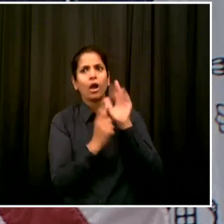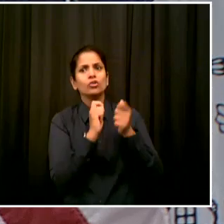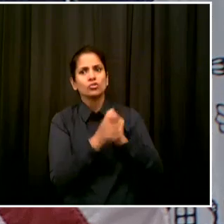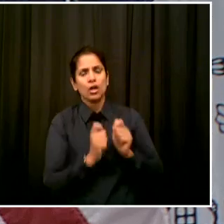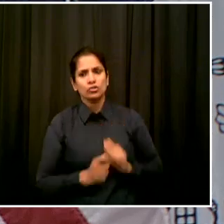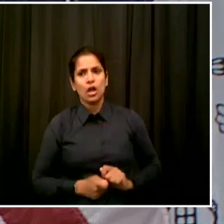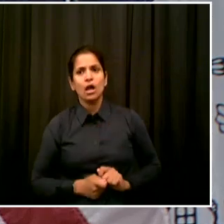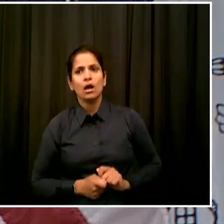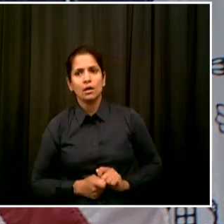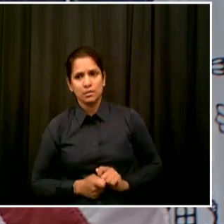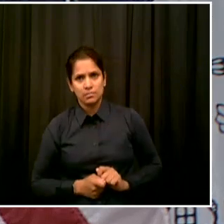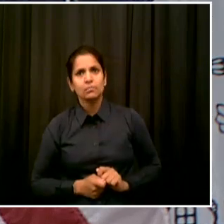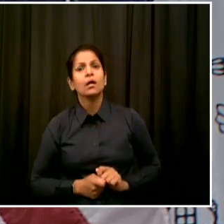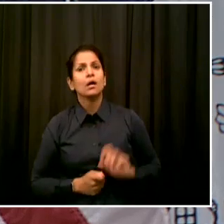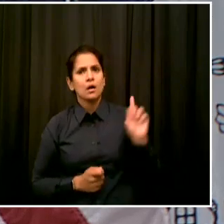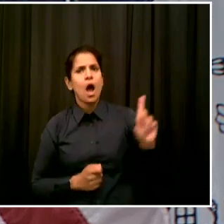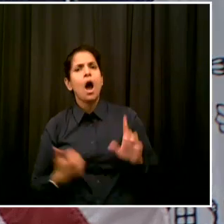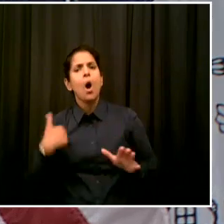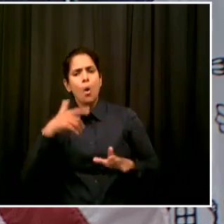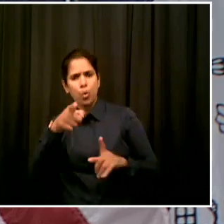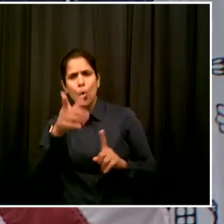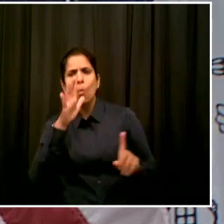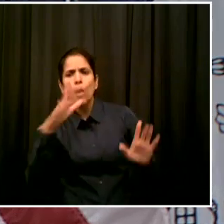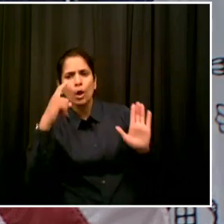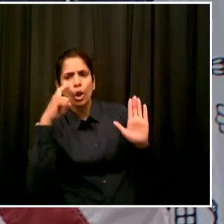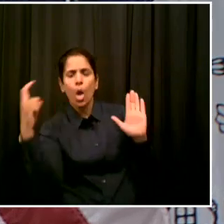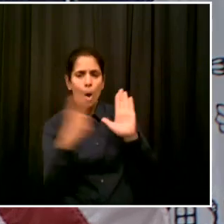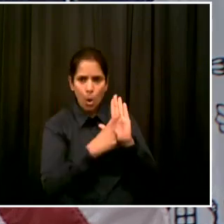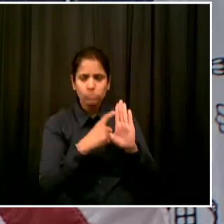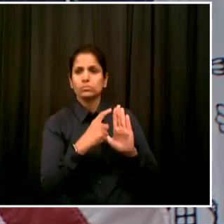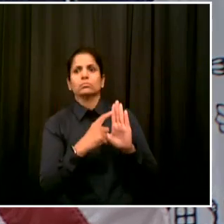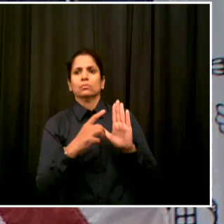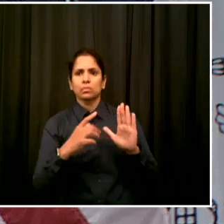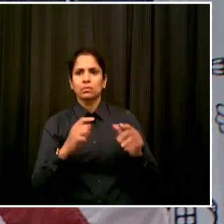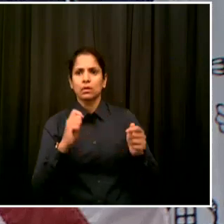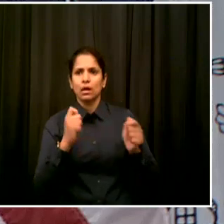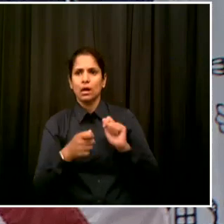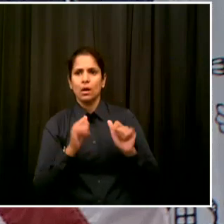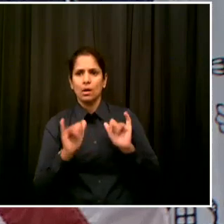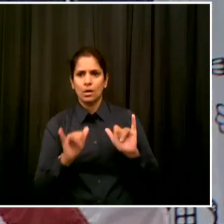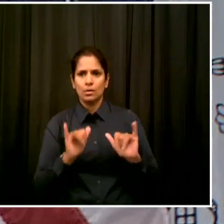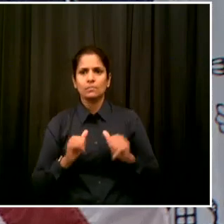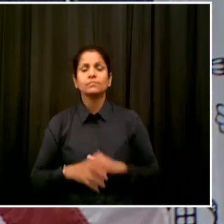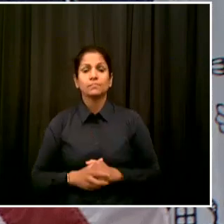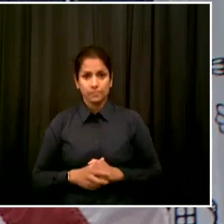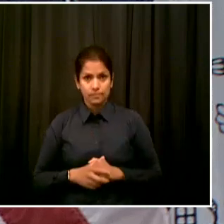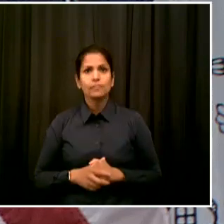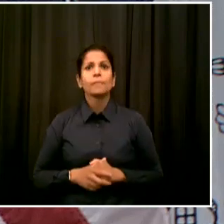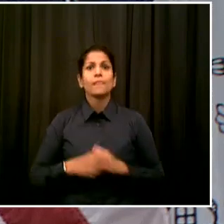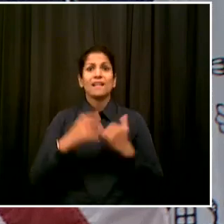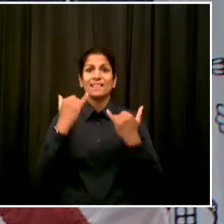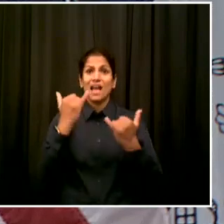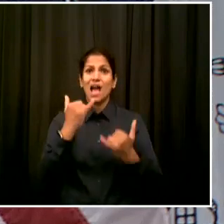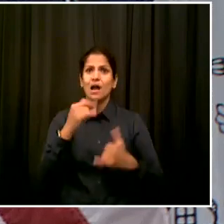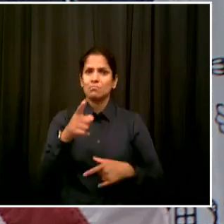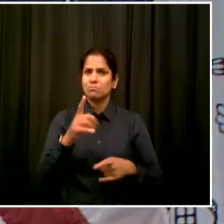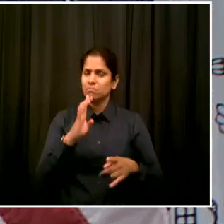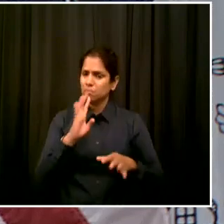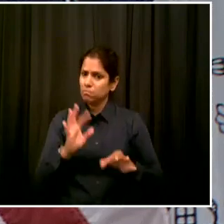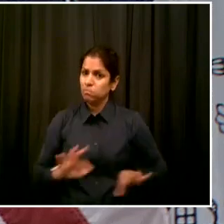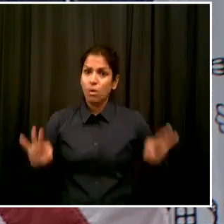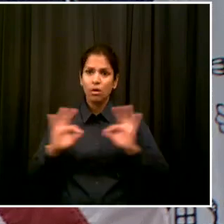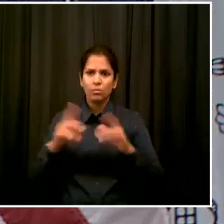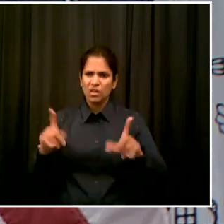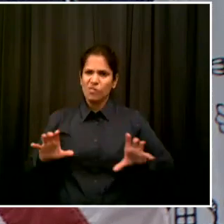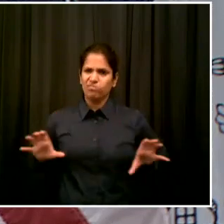become a much more modern agency. But it has to be an agency that is willing to be very aggressive in dealing with anyone who will put the public safety at